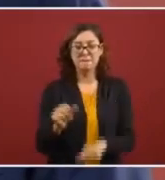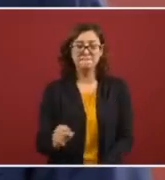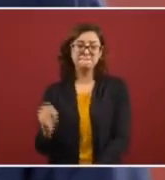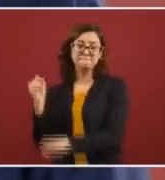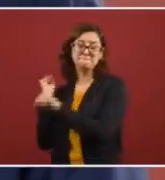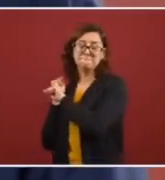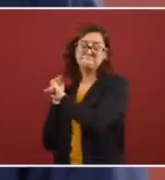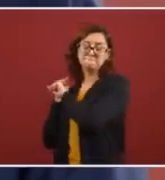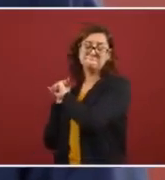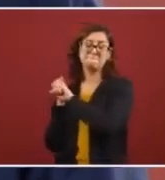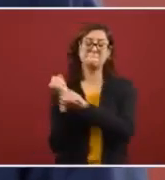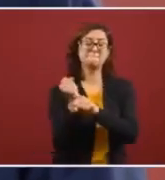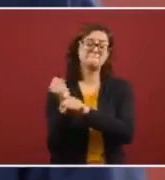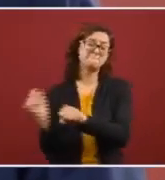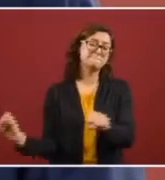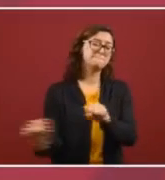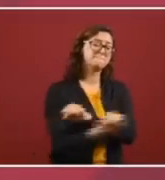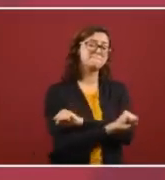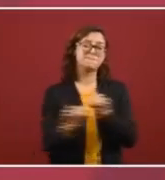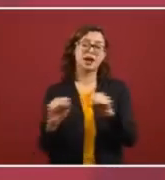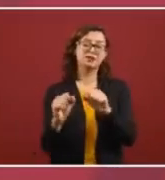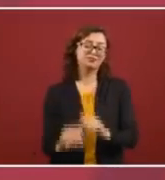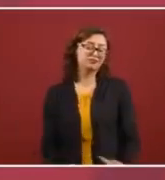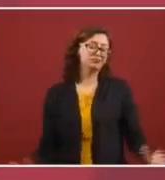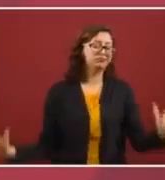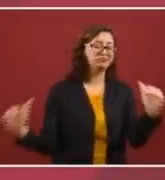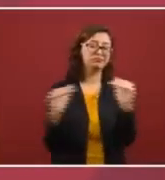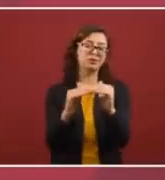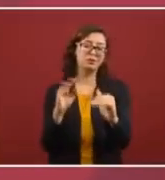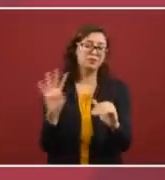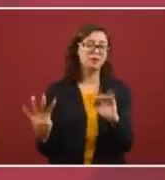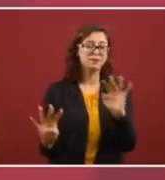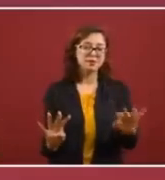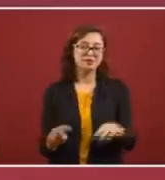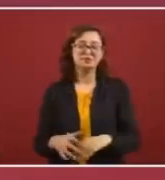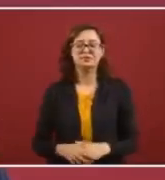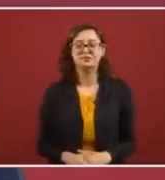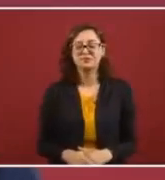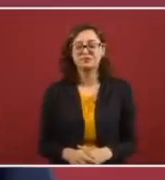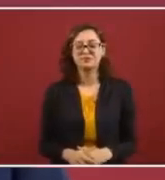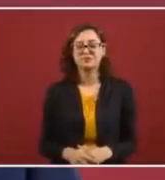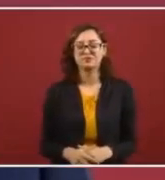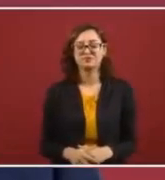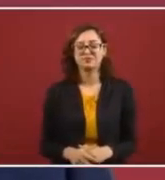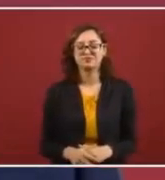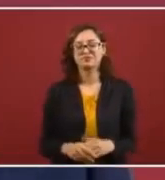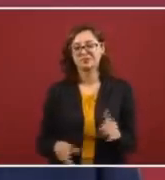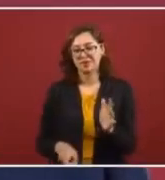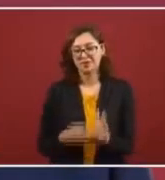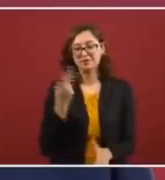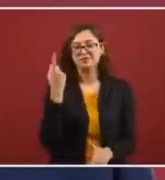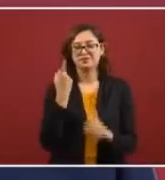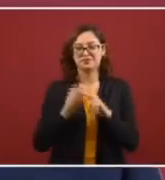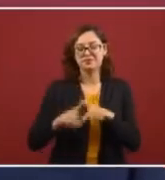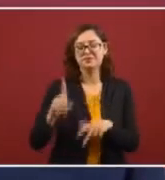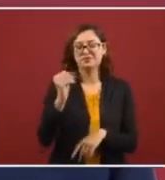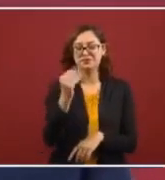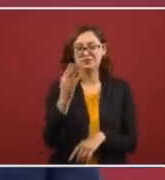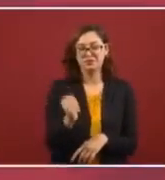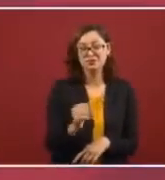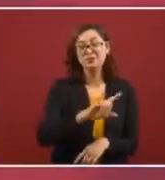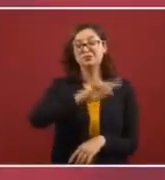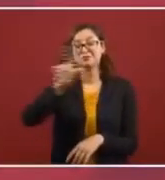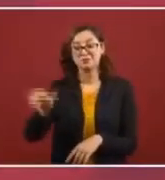and he won. They hit a home run in the 9th inning. And